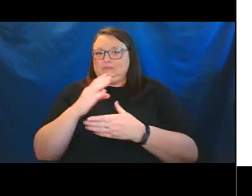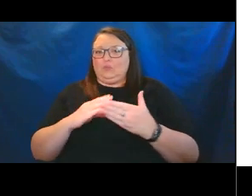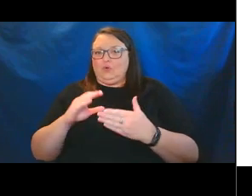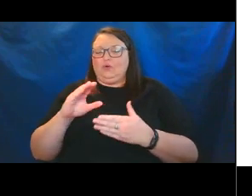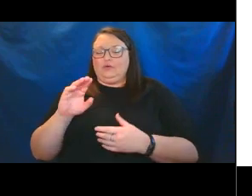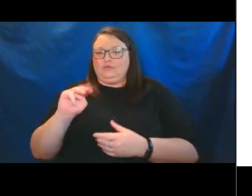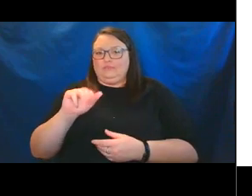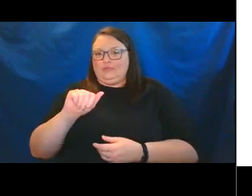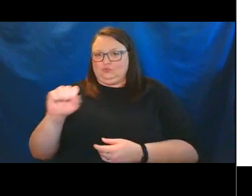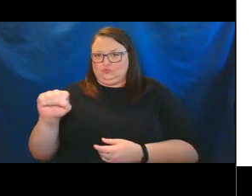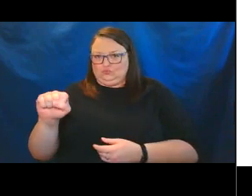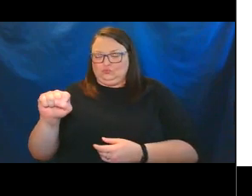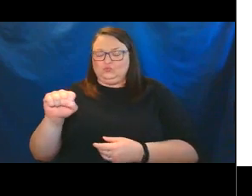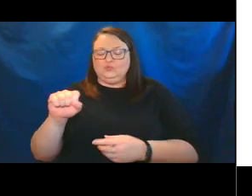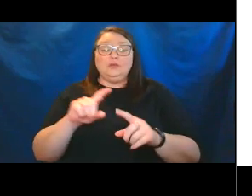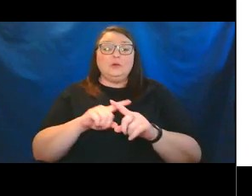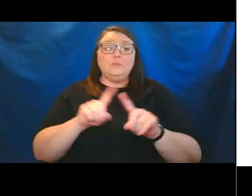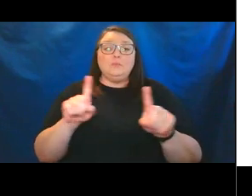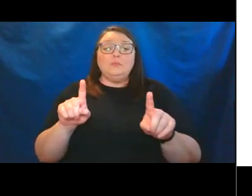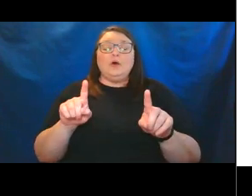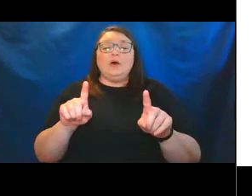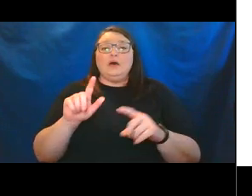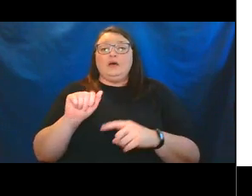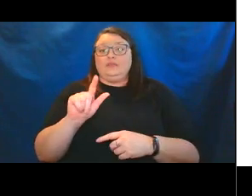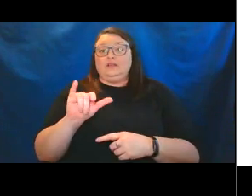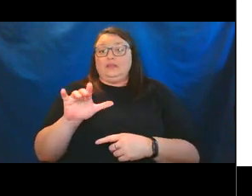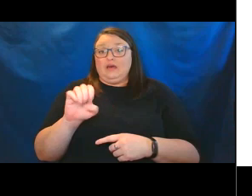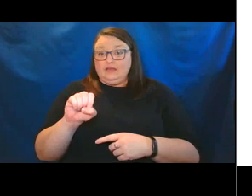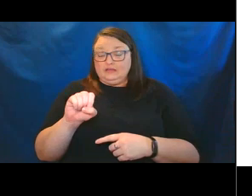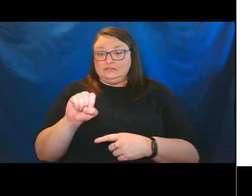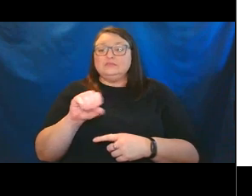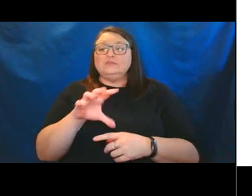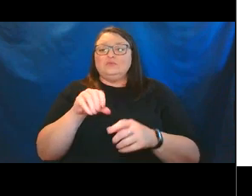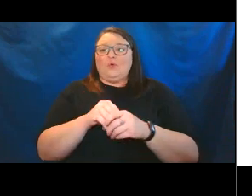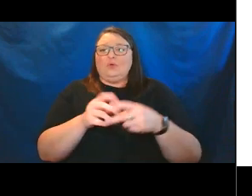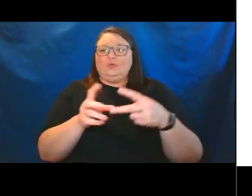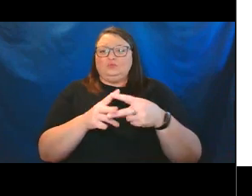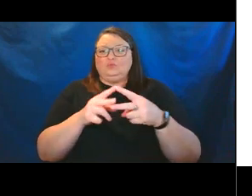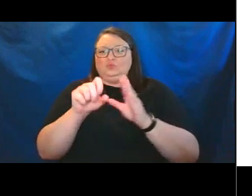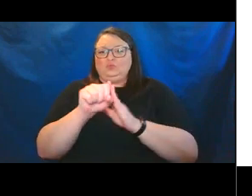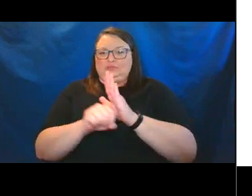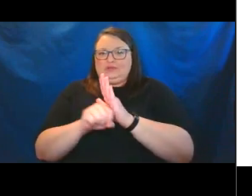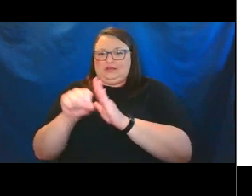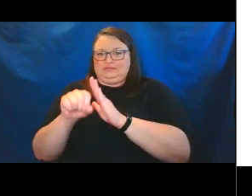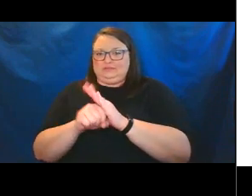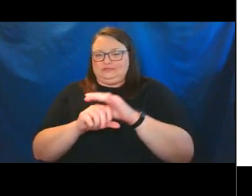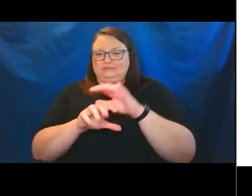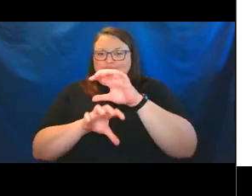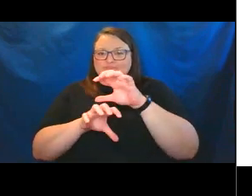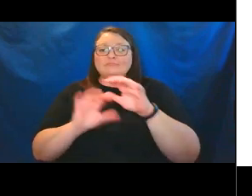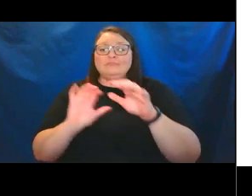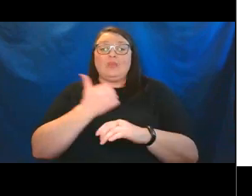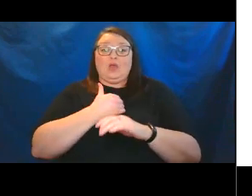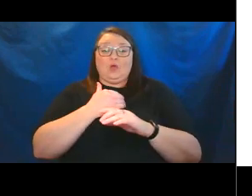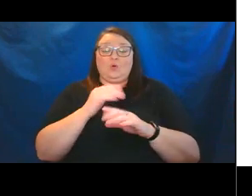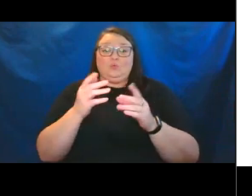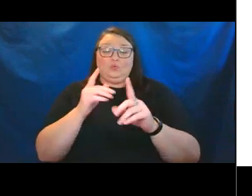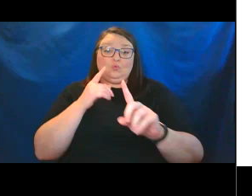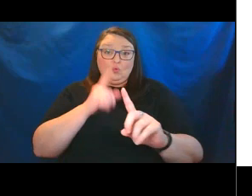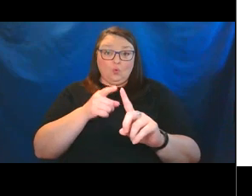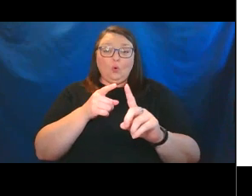the alliance partners are located in these two states, and our goal is to expand